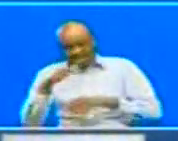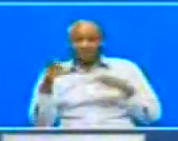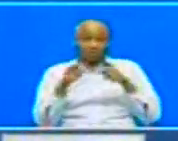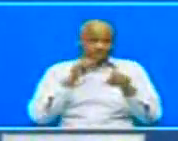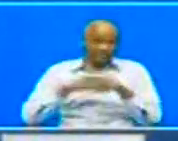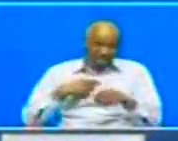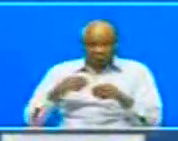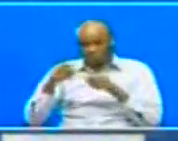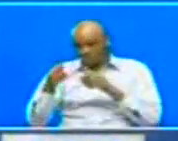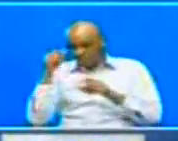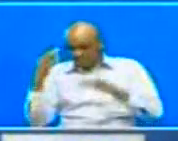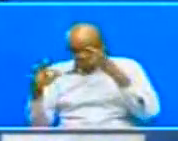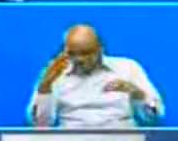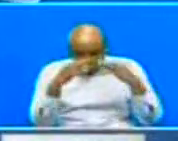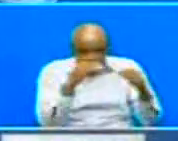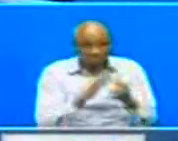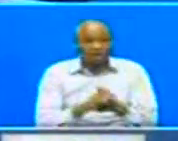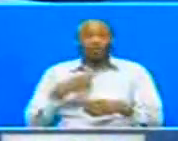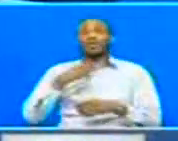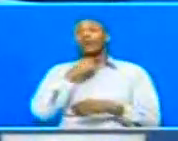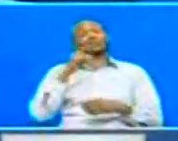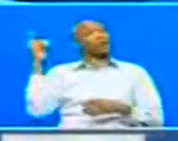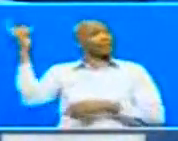time given to us. We need about